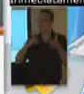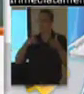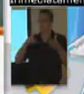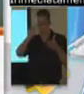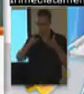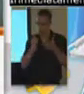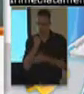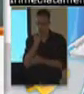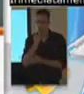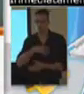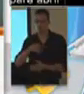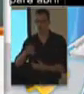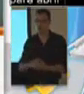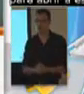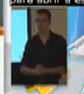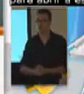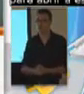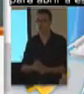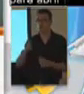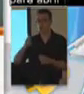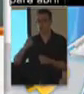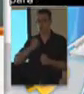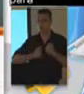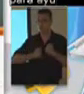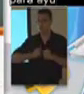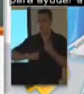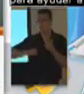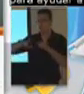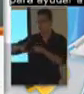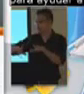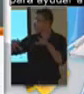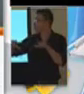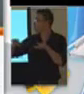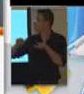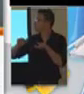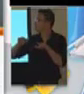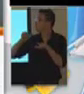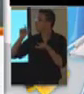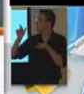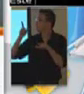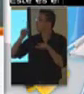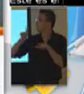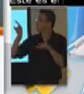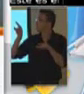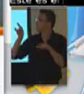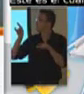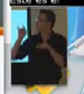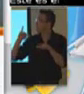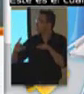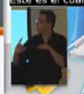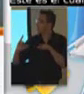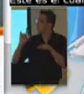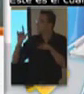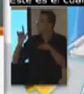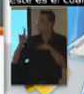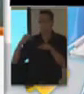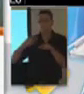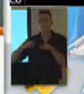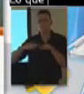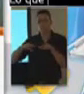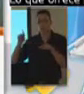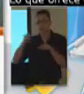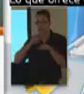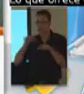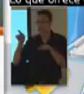opens and somebody can come in if necessary to help the person. Here we've got the bathroom. You've got that same kind